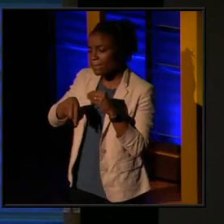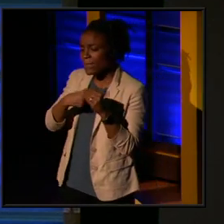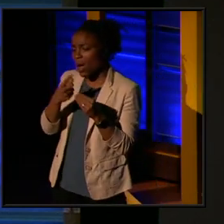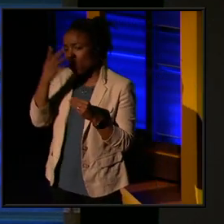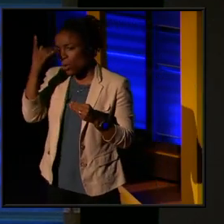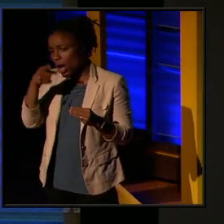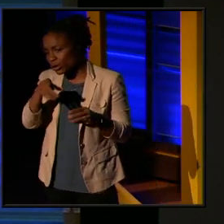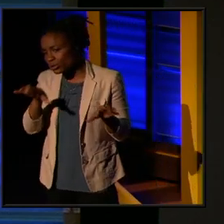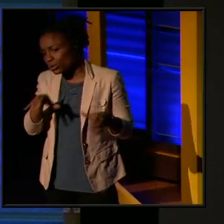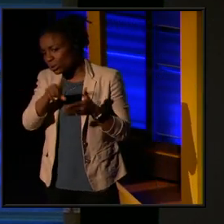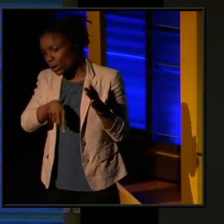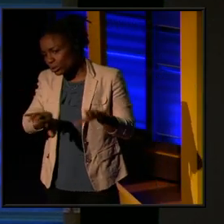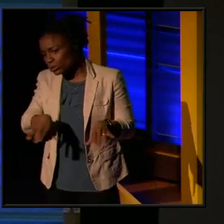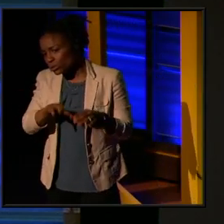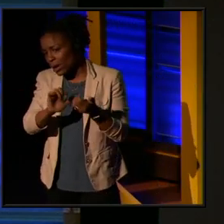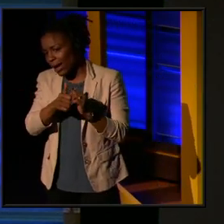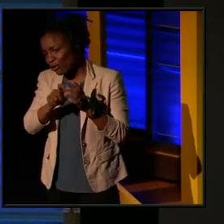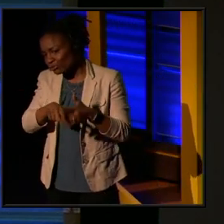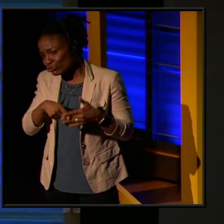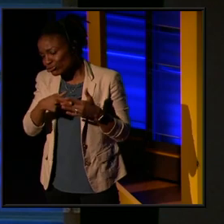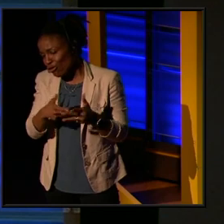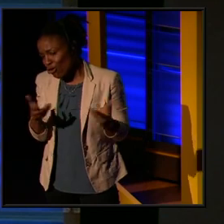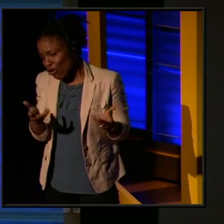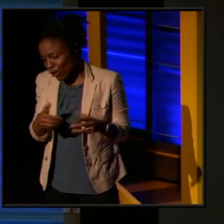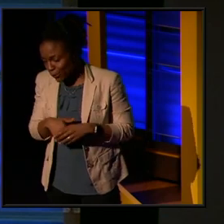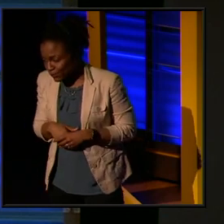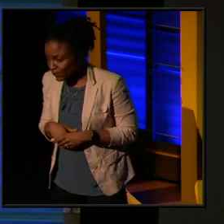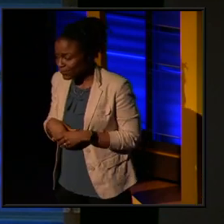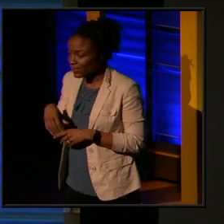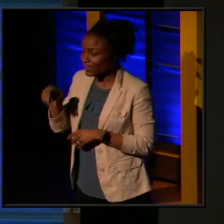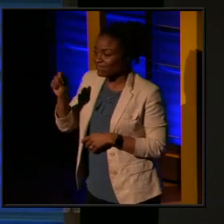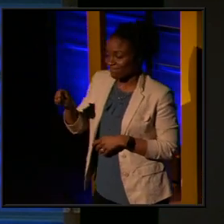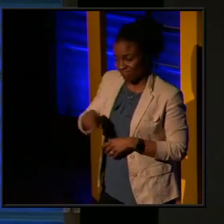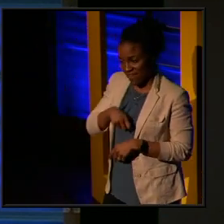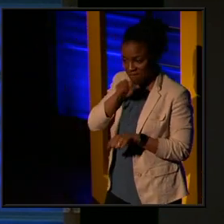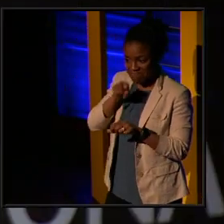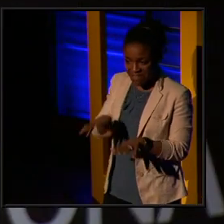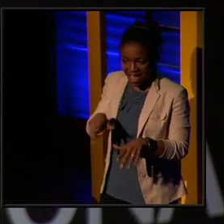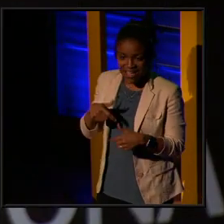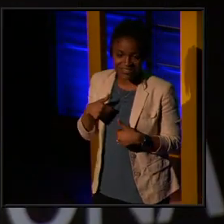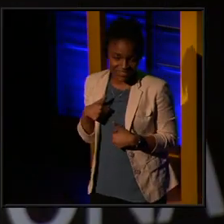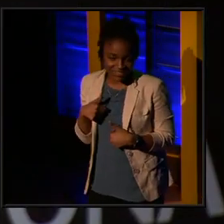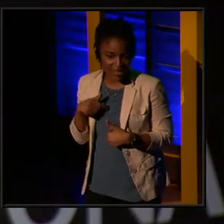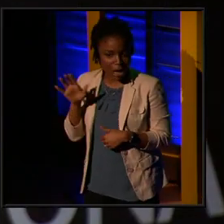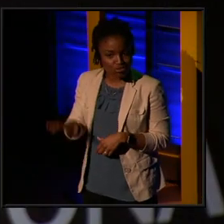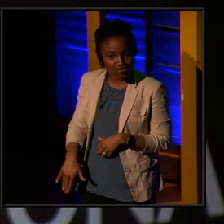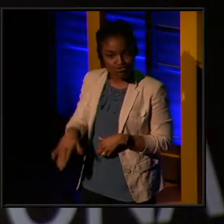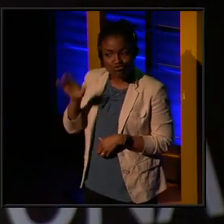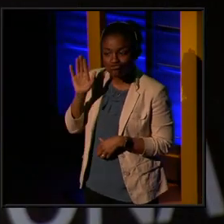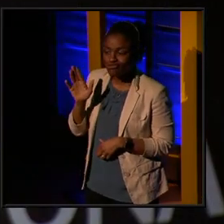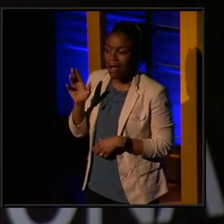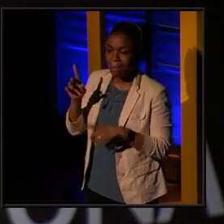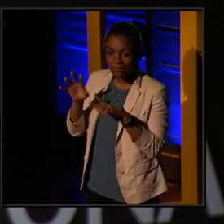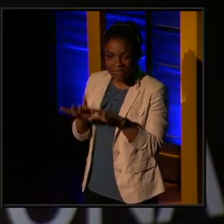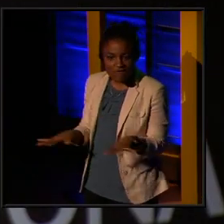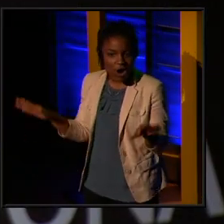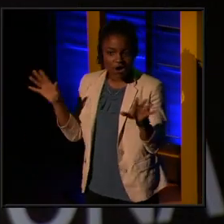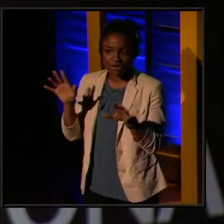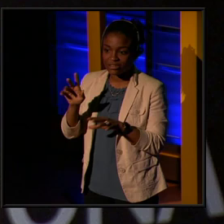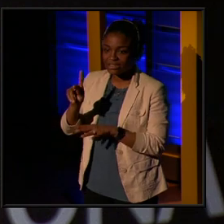what you do and how it all started. Well, I was blessed to sort of grow up in such a diverse and beautiful country as